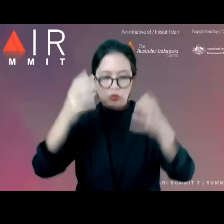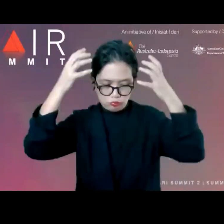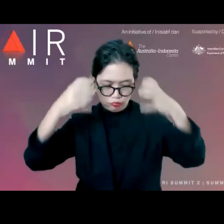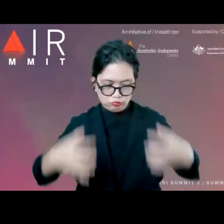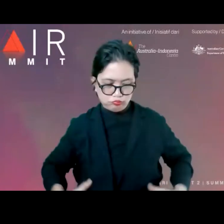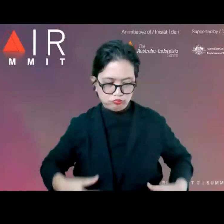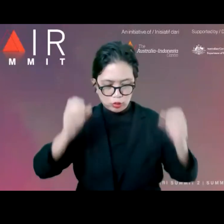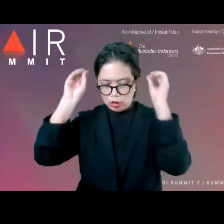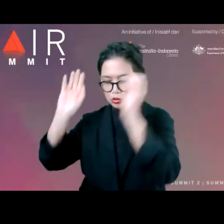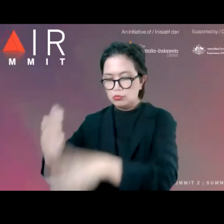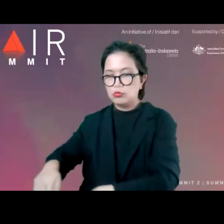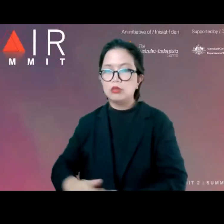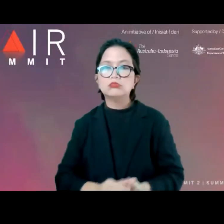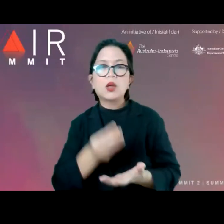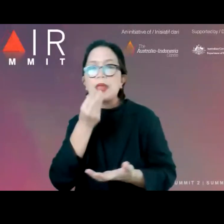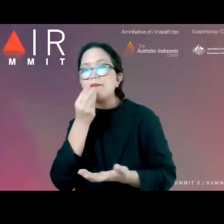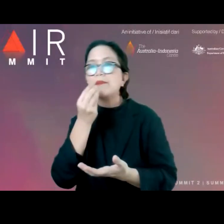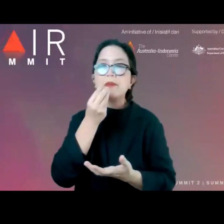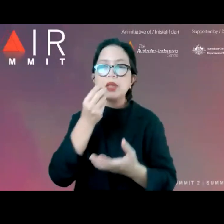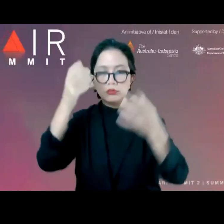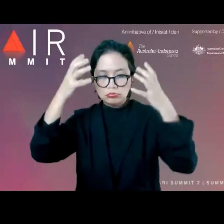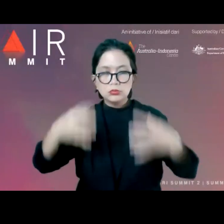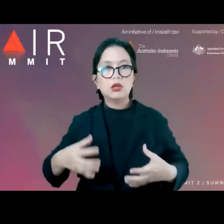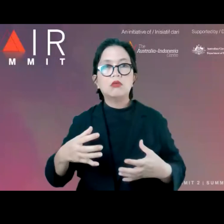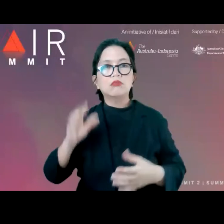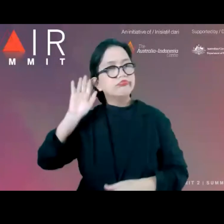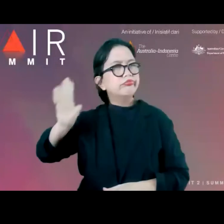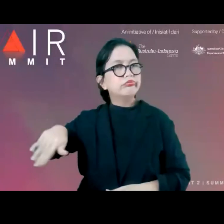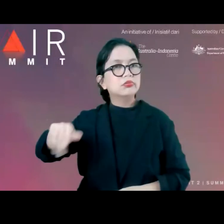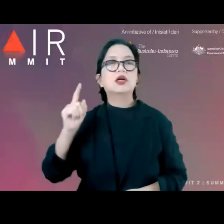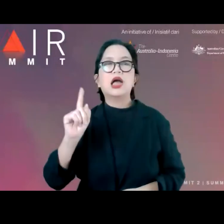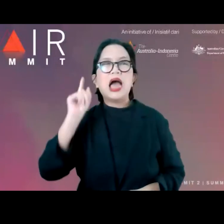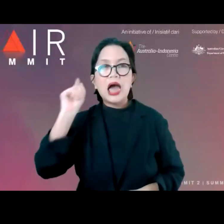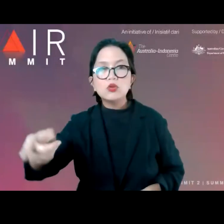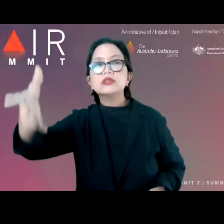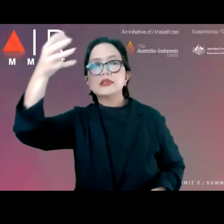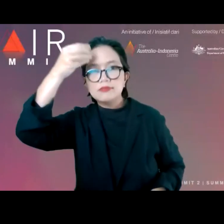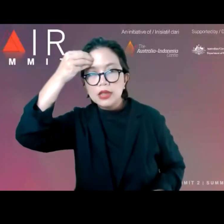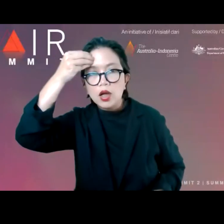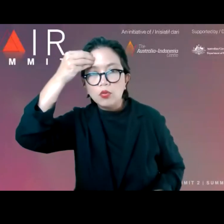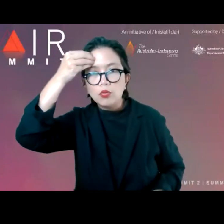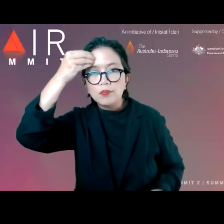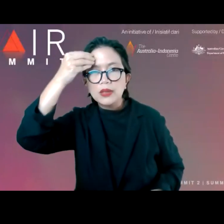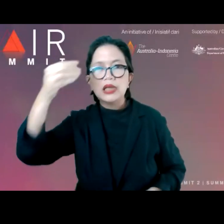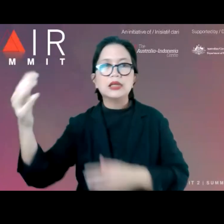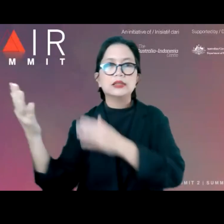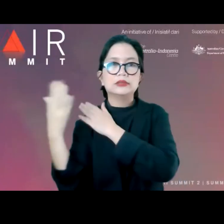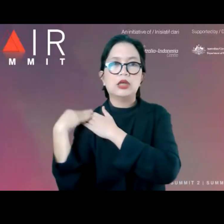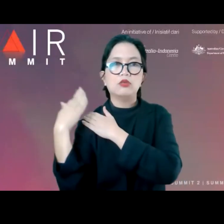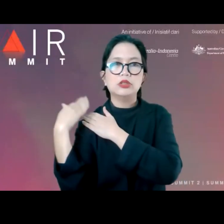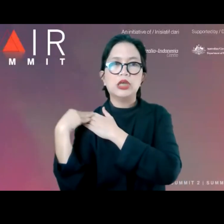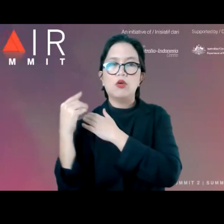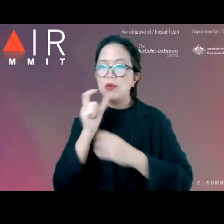their families, that they recognize that they have a responsibility to protect themselves, to protect others, to protect